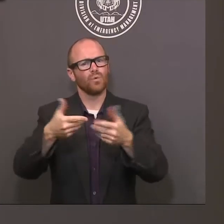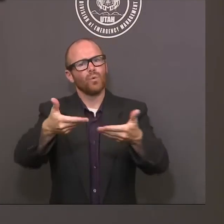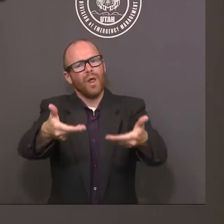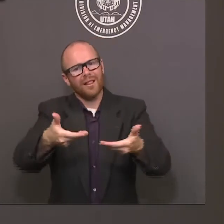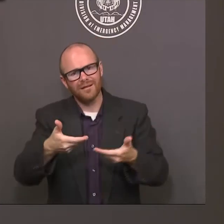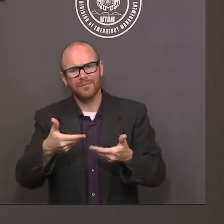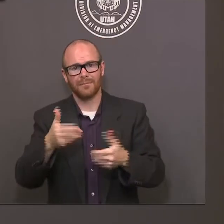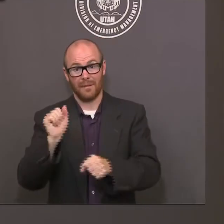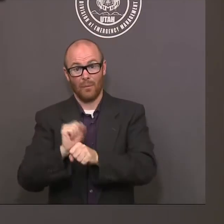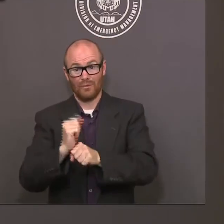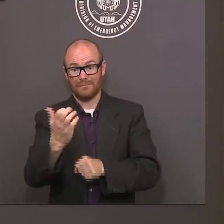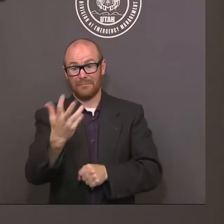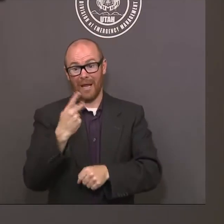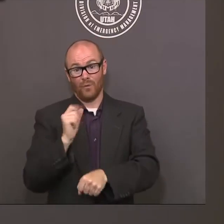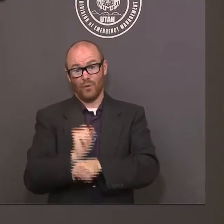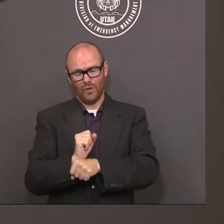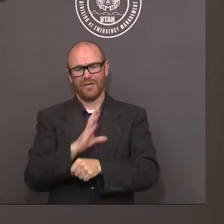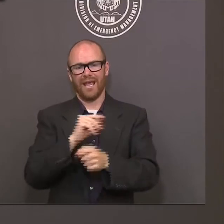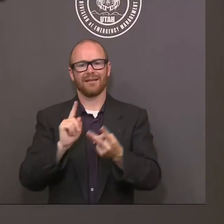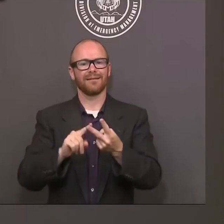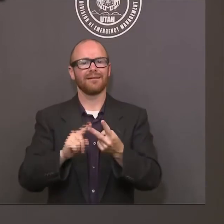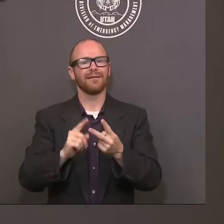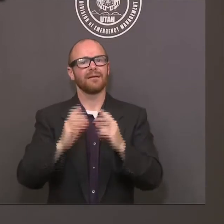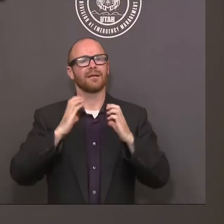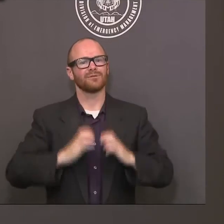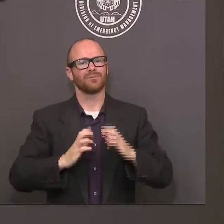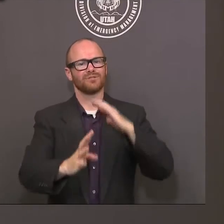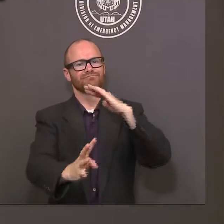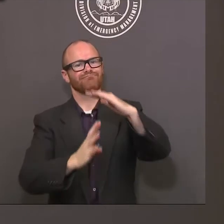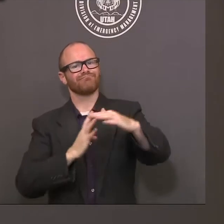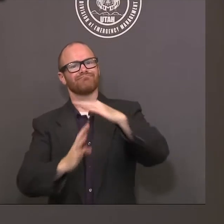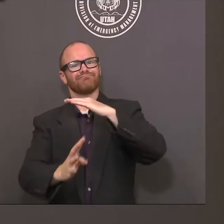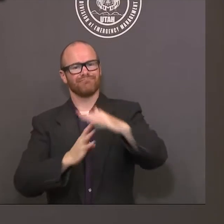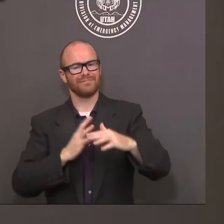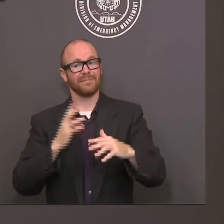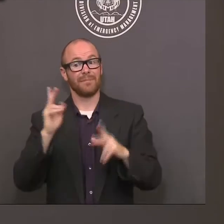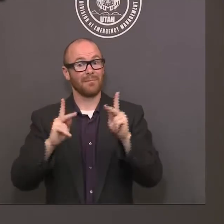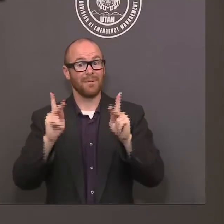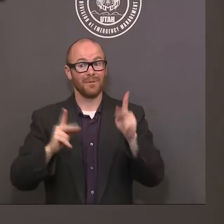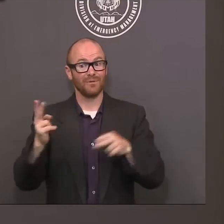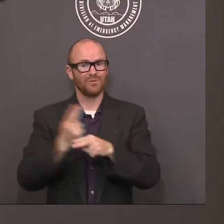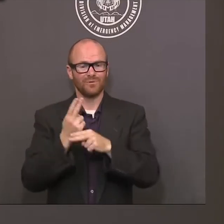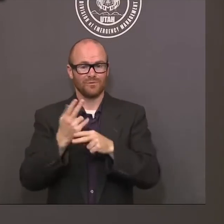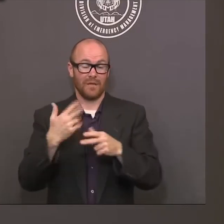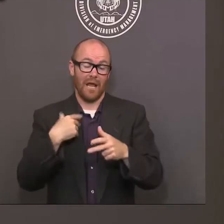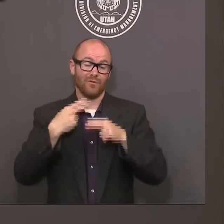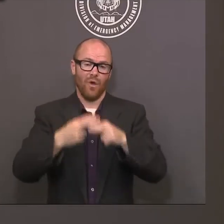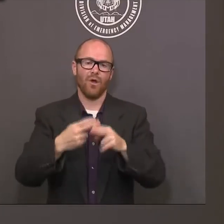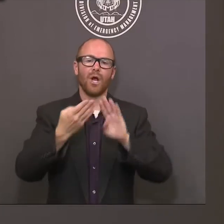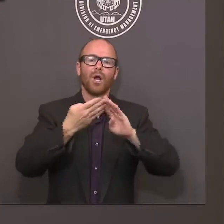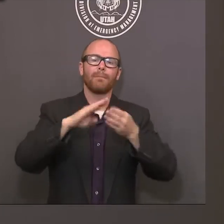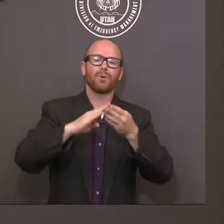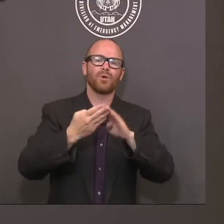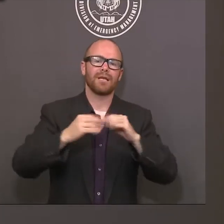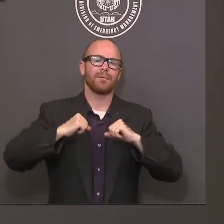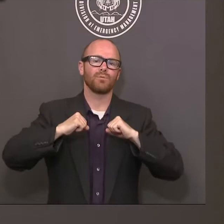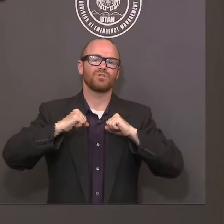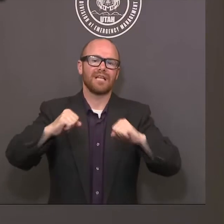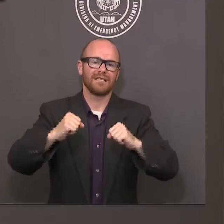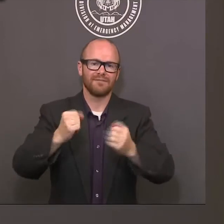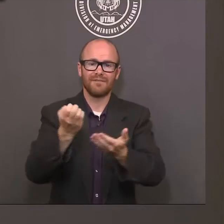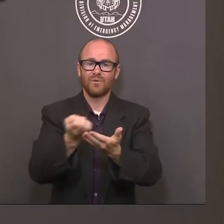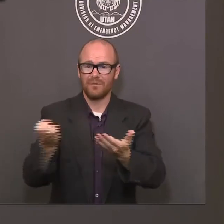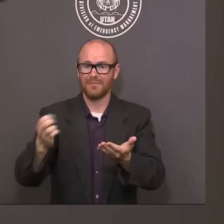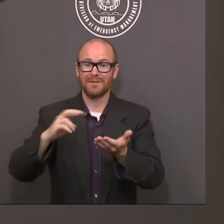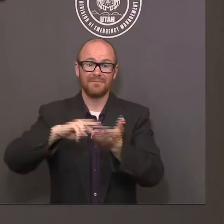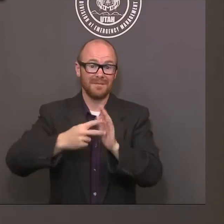and customers by providing grants for personal protective equipment, or what I like to call community protective equipment, making engineering